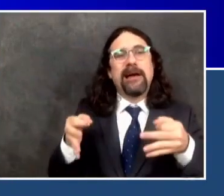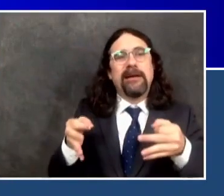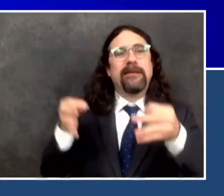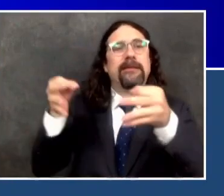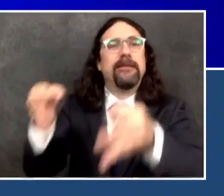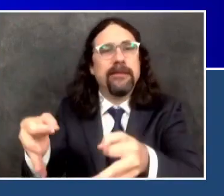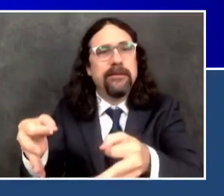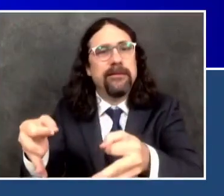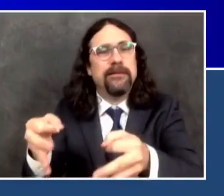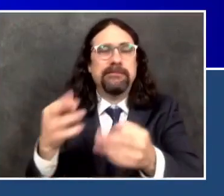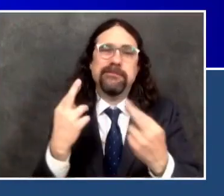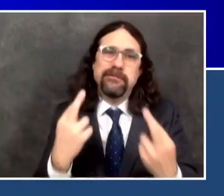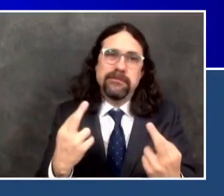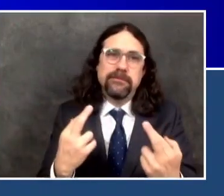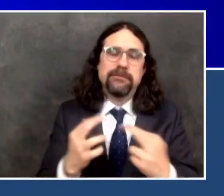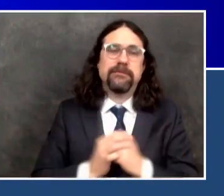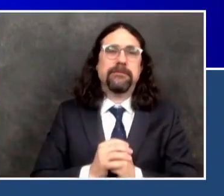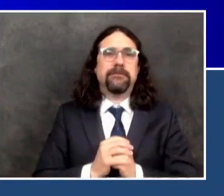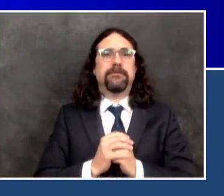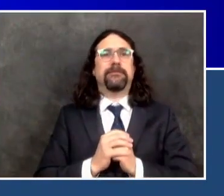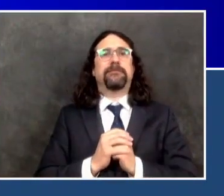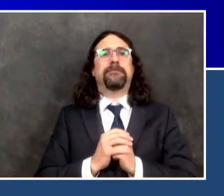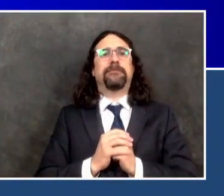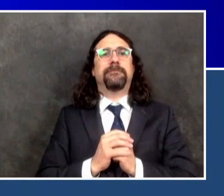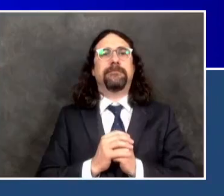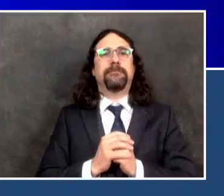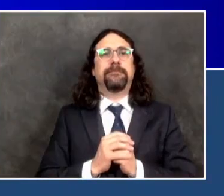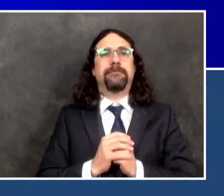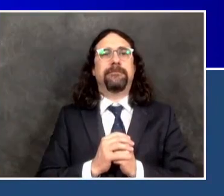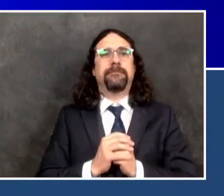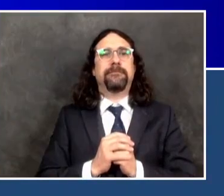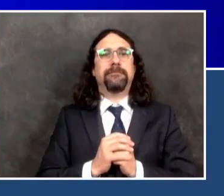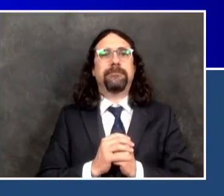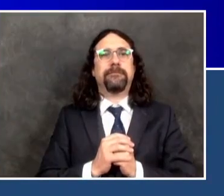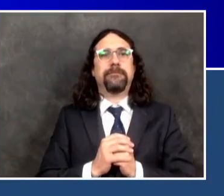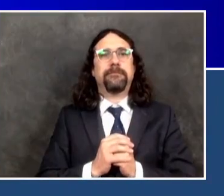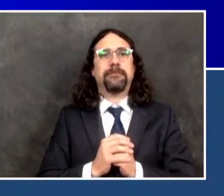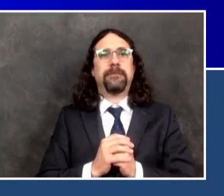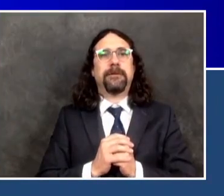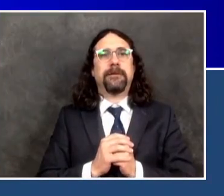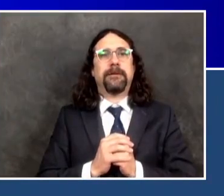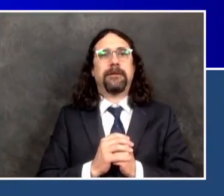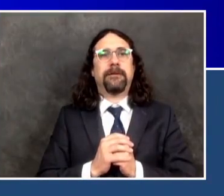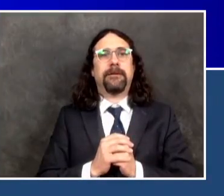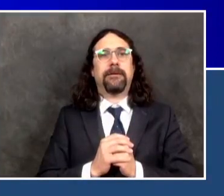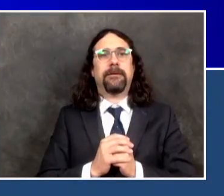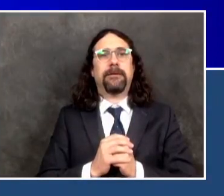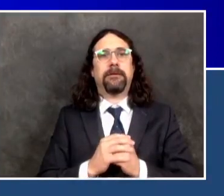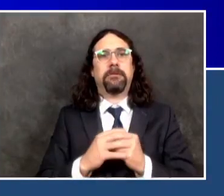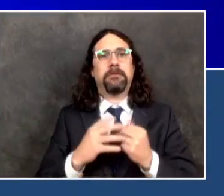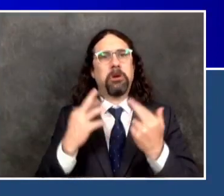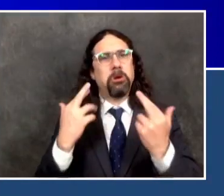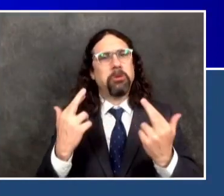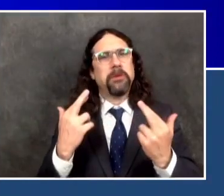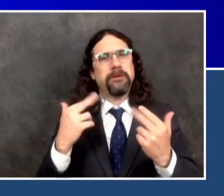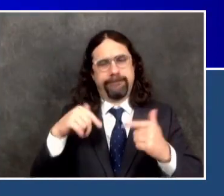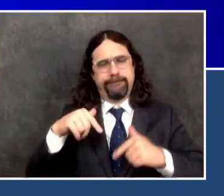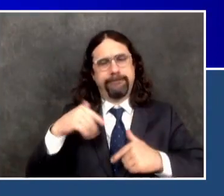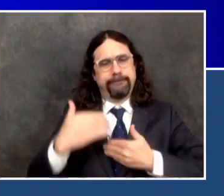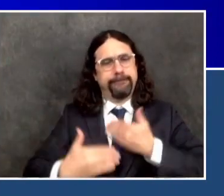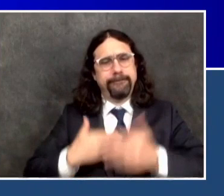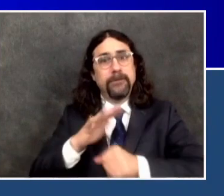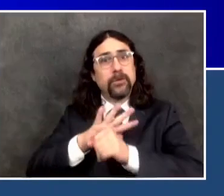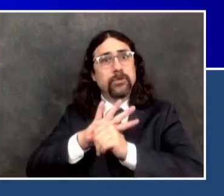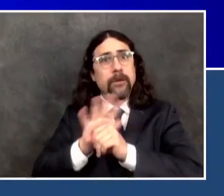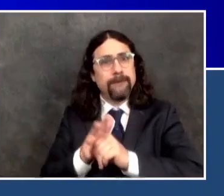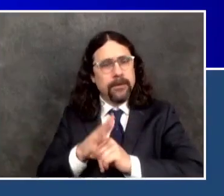year where things can open up and be better. And then we're going to work closely with them to find the right time and place to do what they do